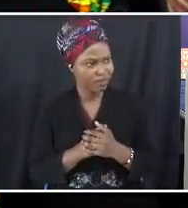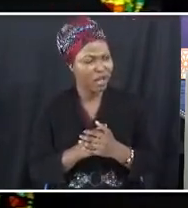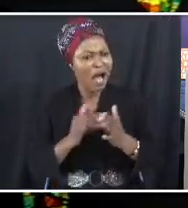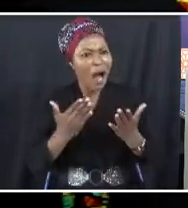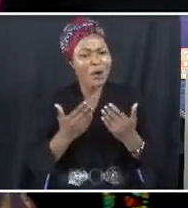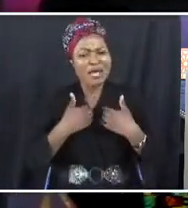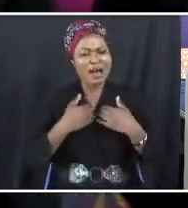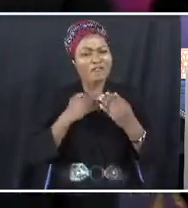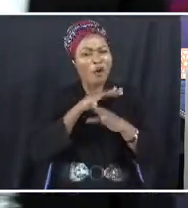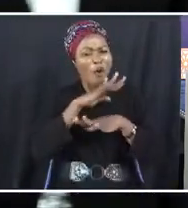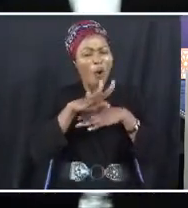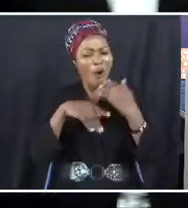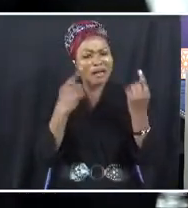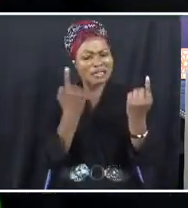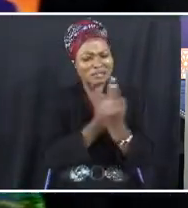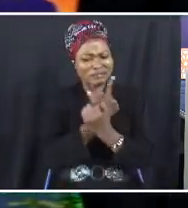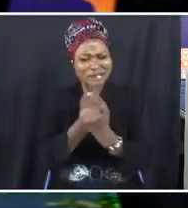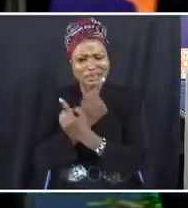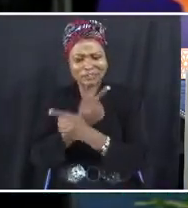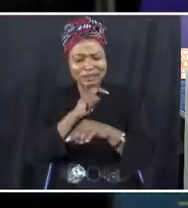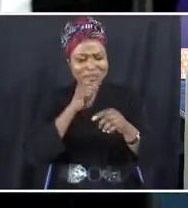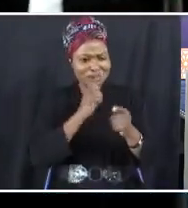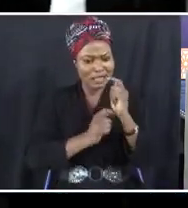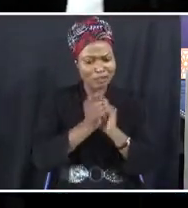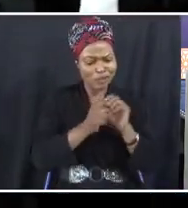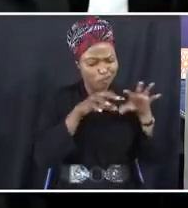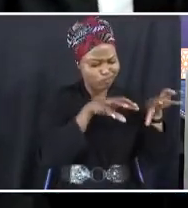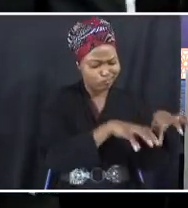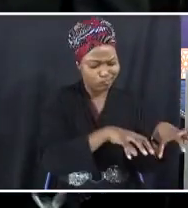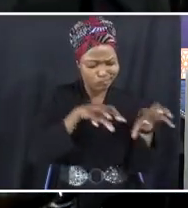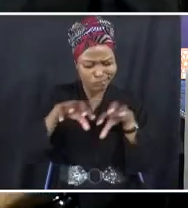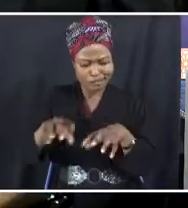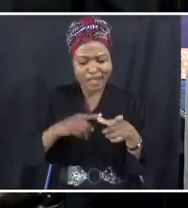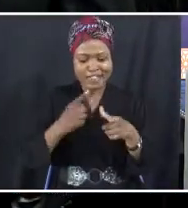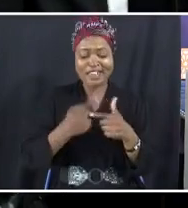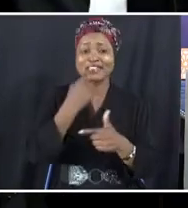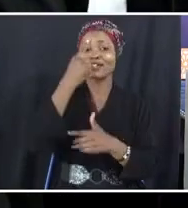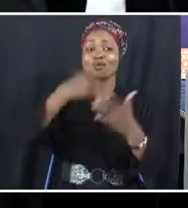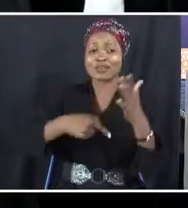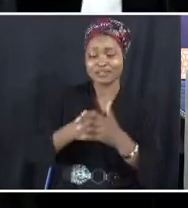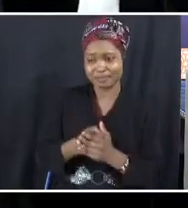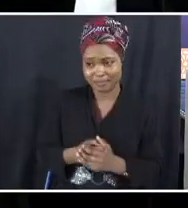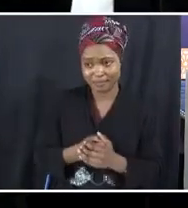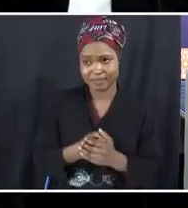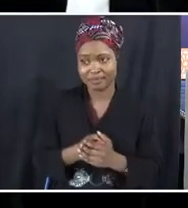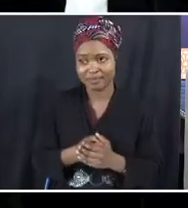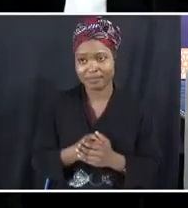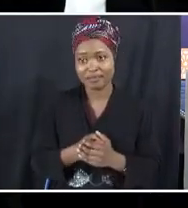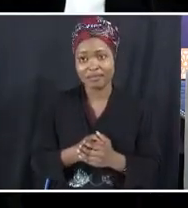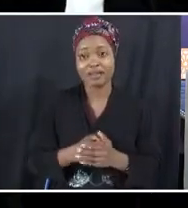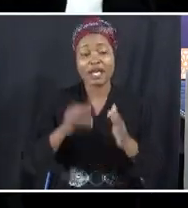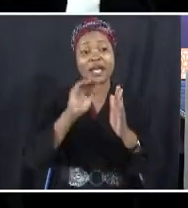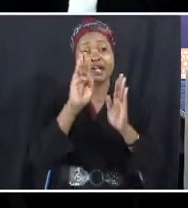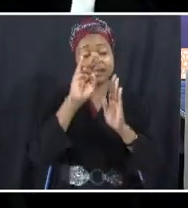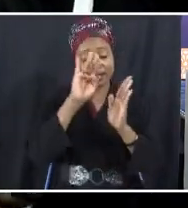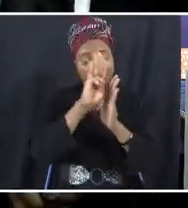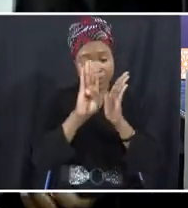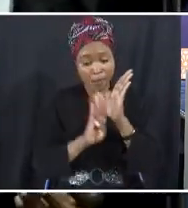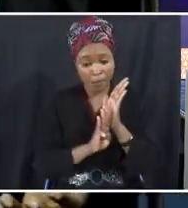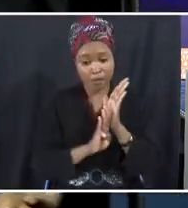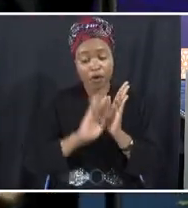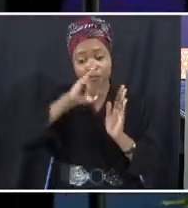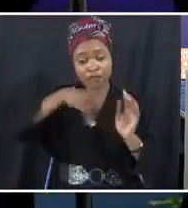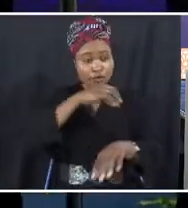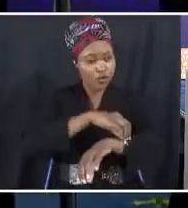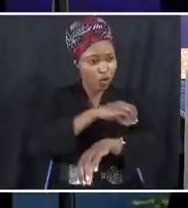faced all the manner of sufferings. And then he says in the book of Job, chapter